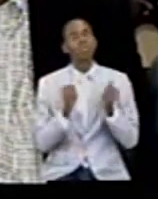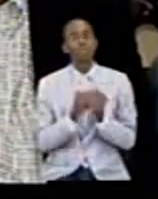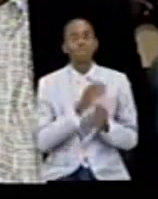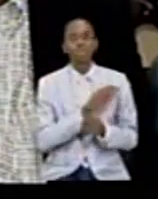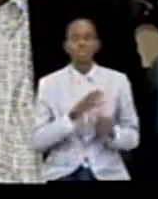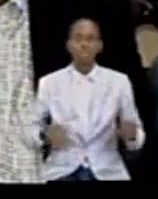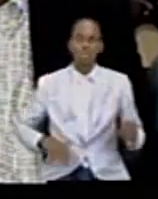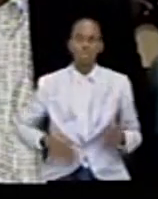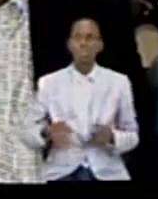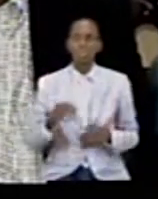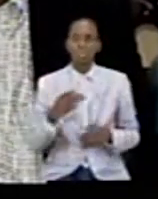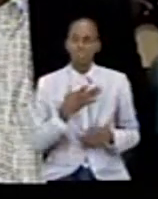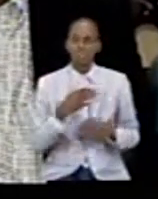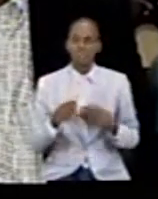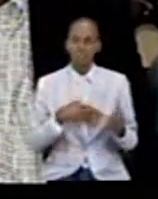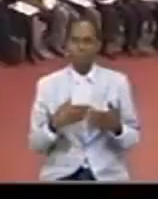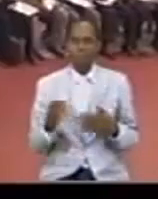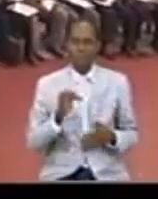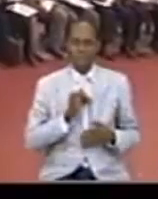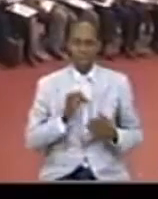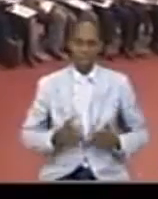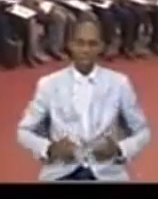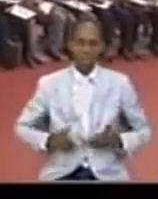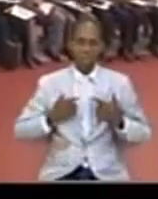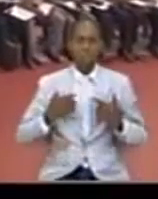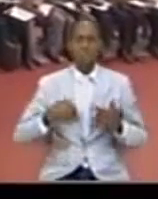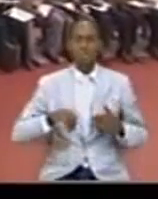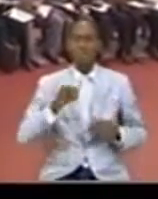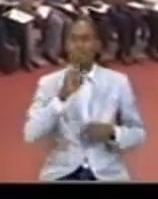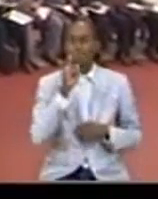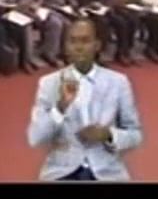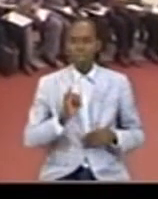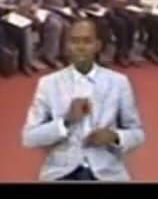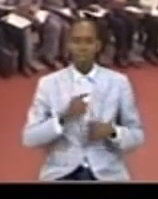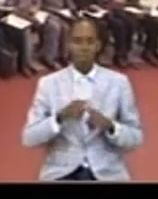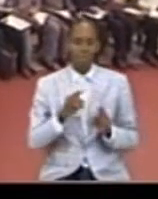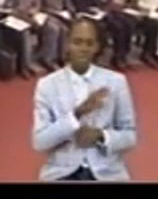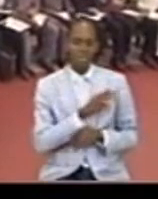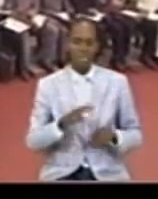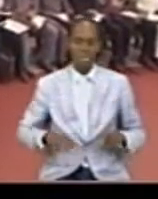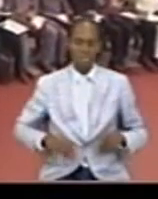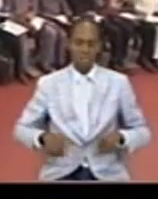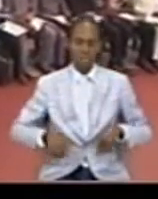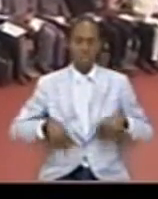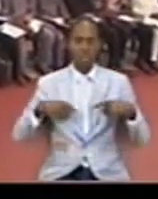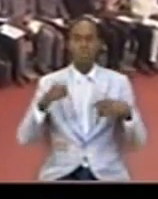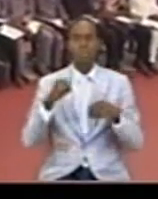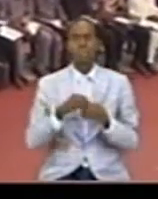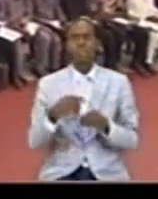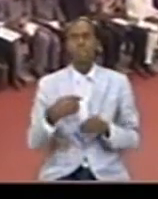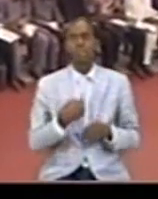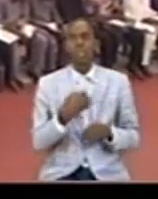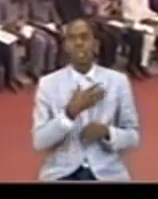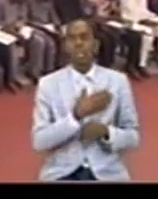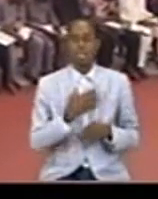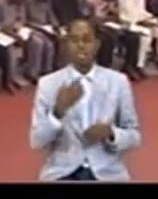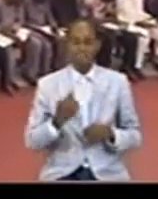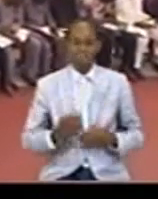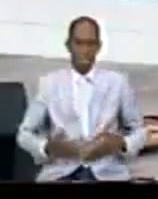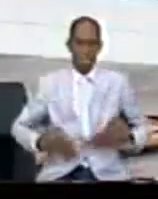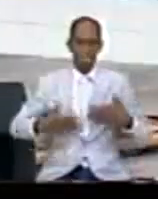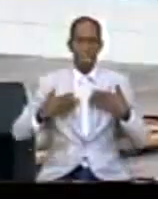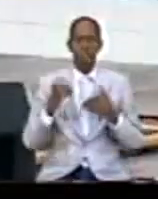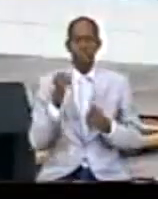I, but Christ liveth in me. And the life which I now live in